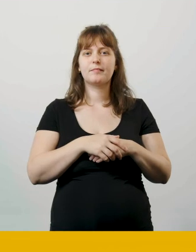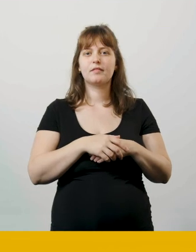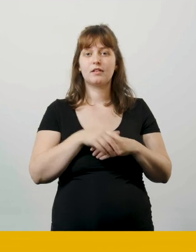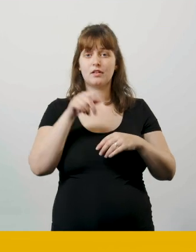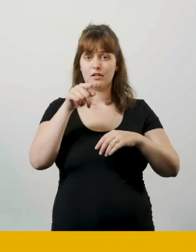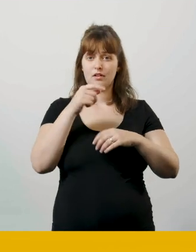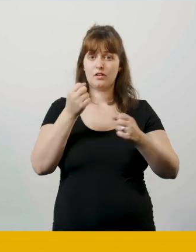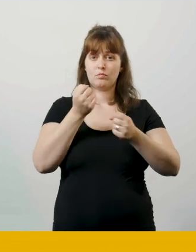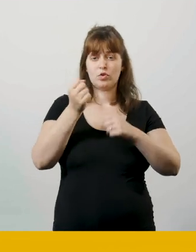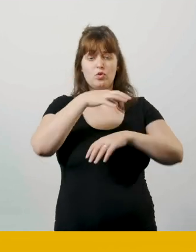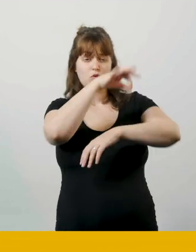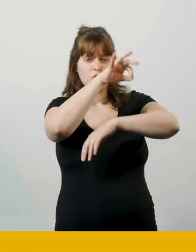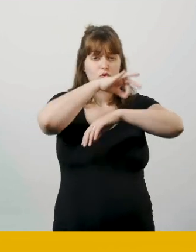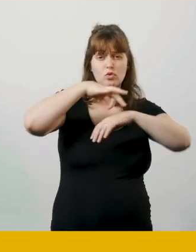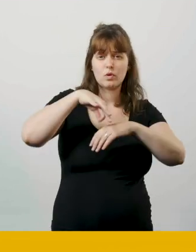for